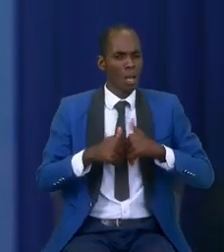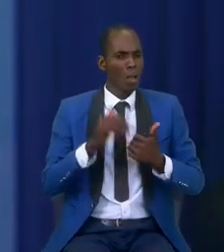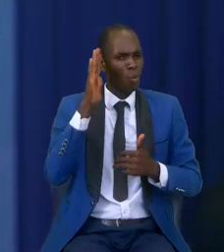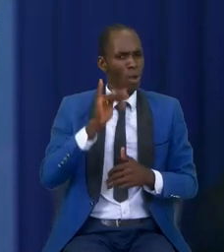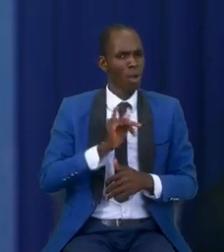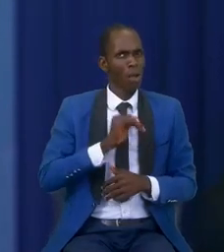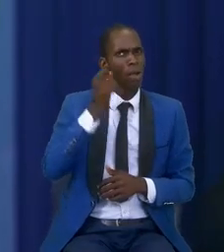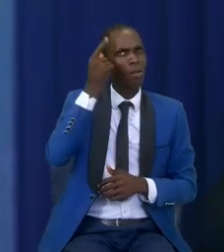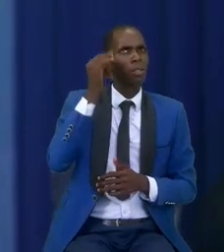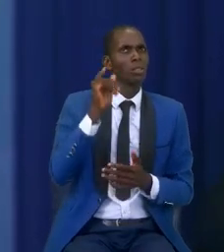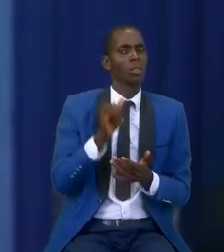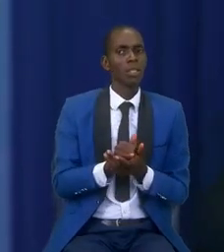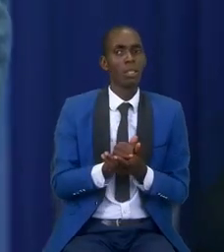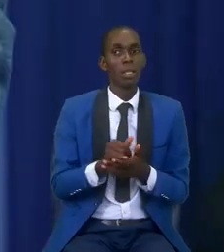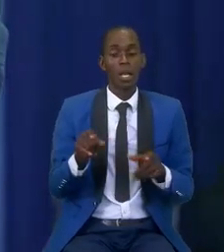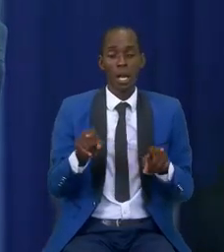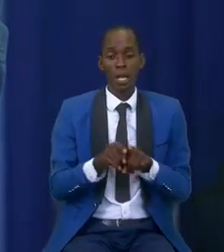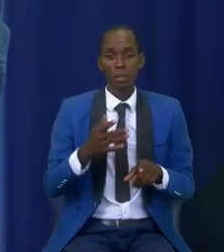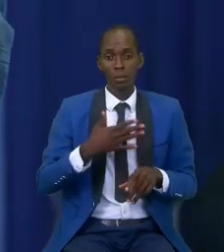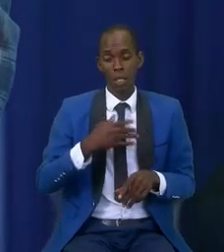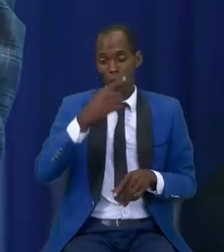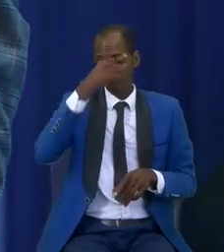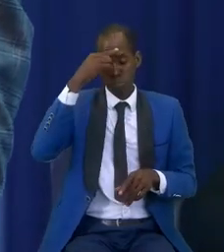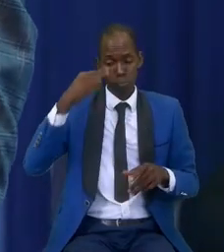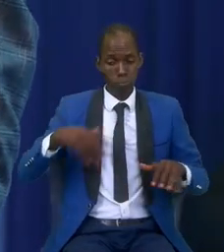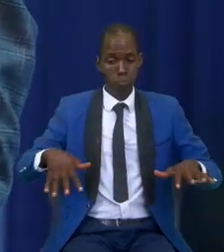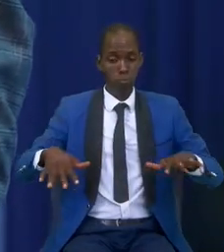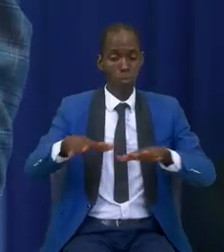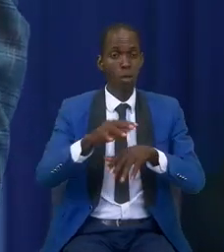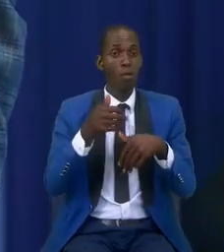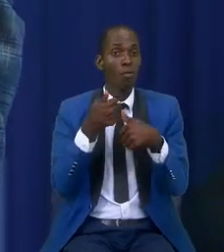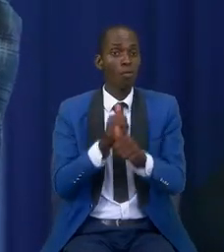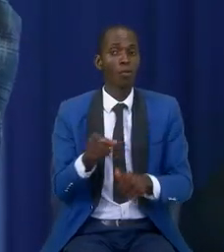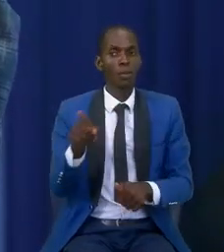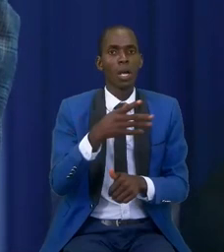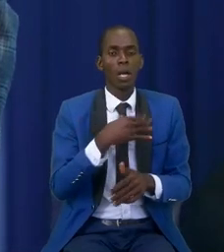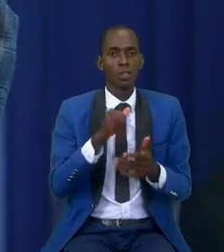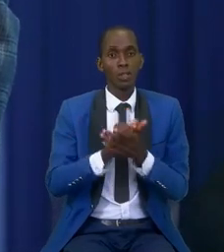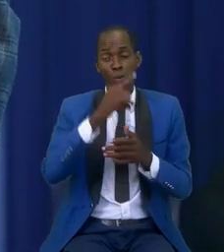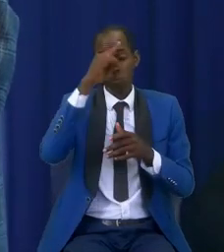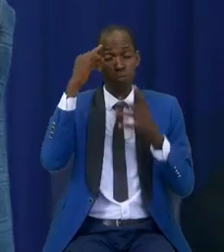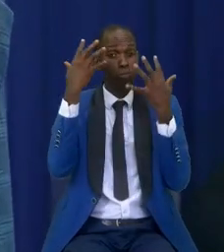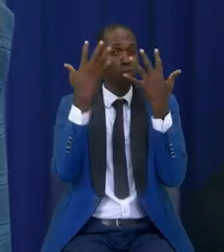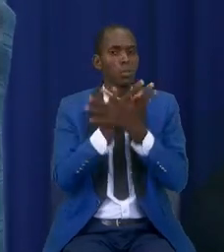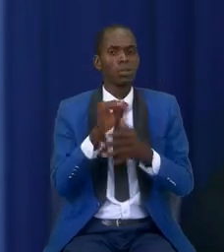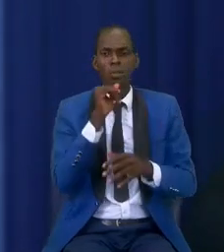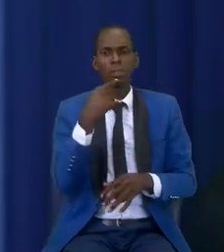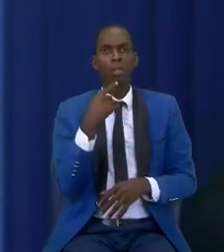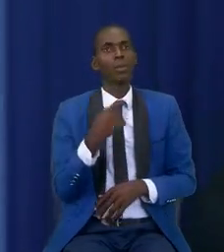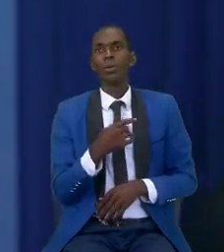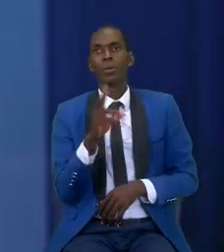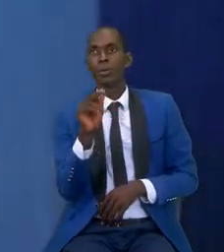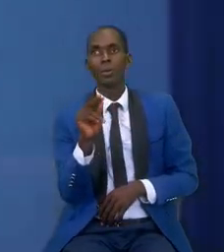the shadow does not say when you are in a bori up your Shadow I followed you